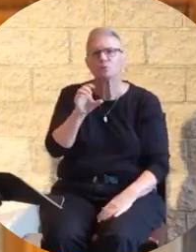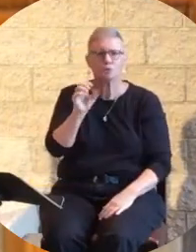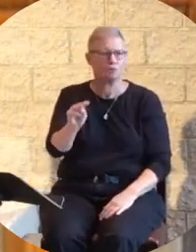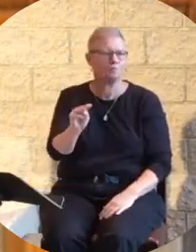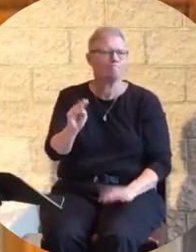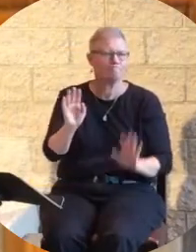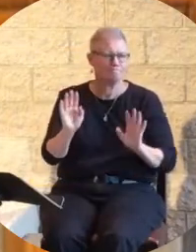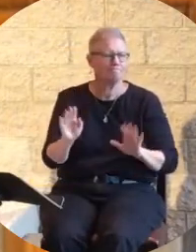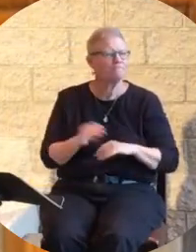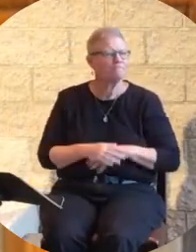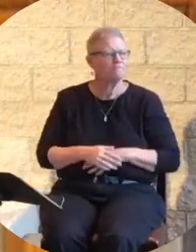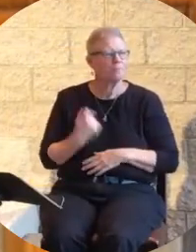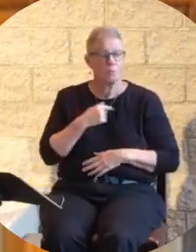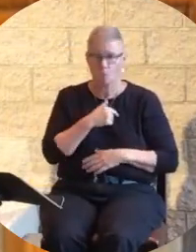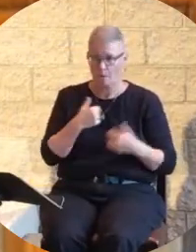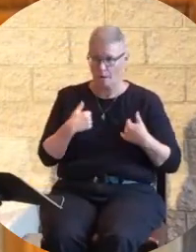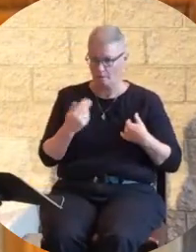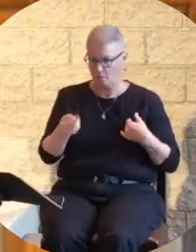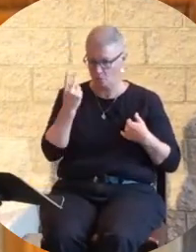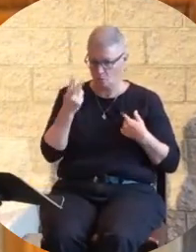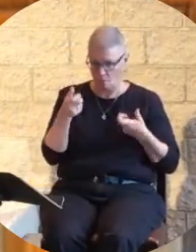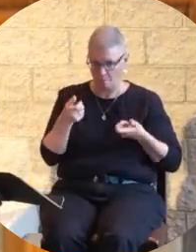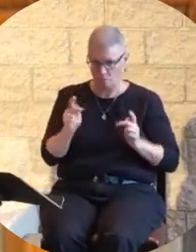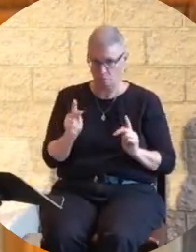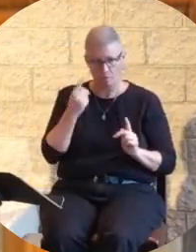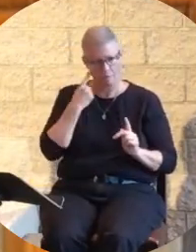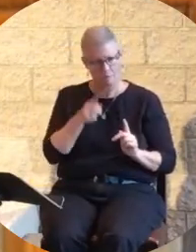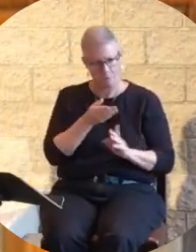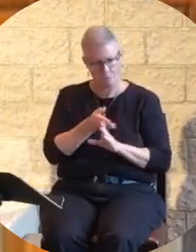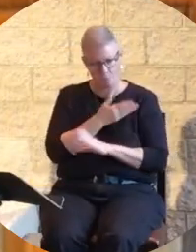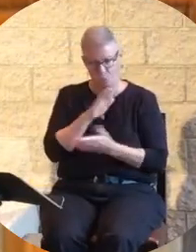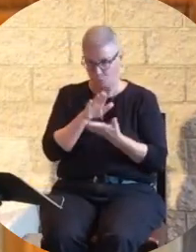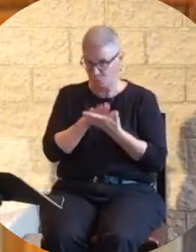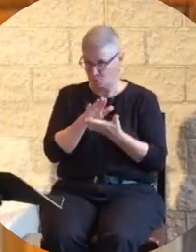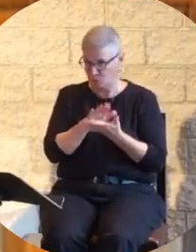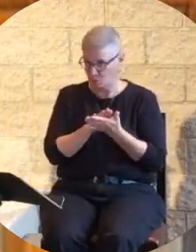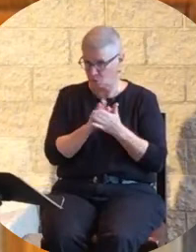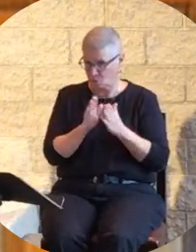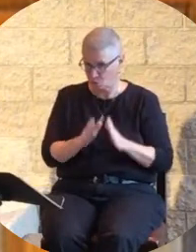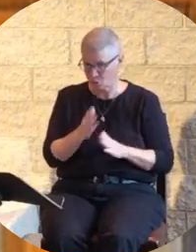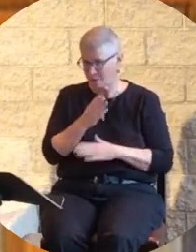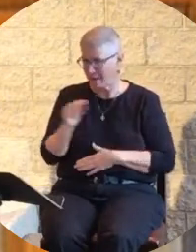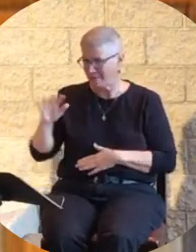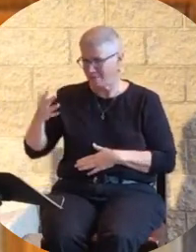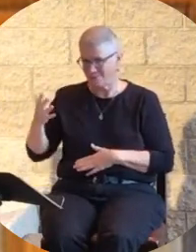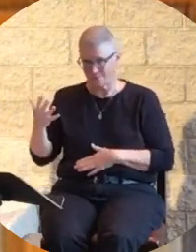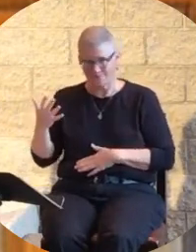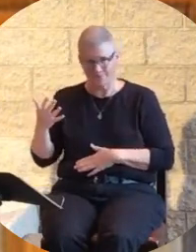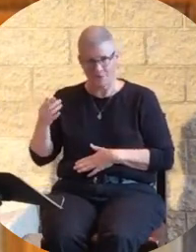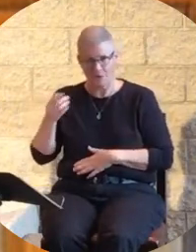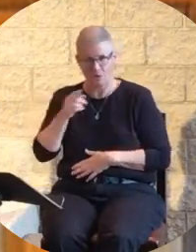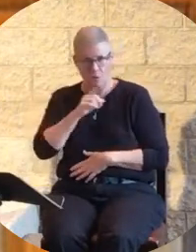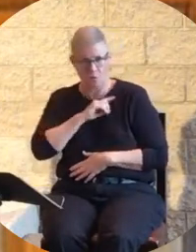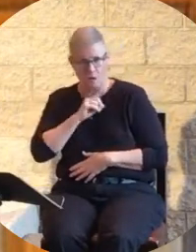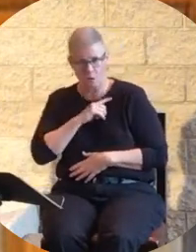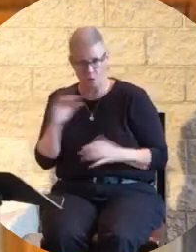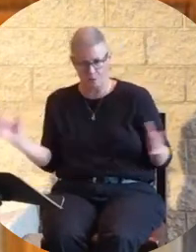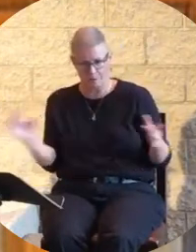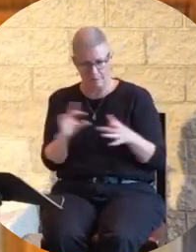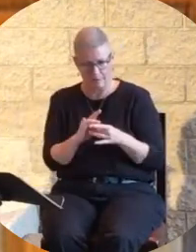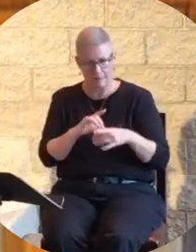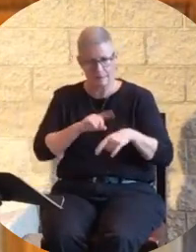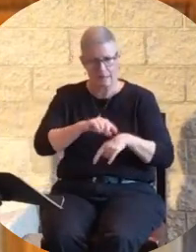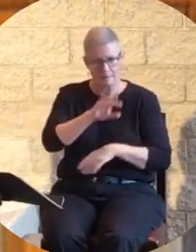and we have two opportunities for our preschoolers through fifth graders to connect. That's at 9 a.m. and again at